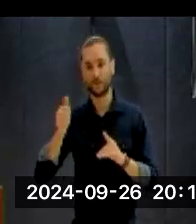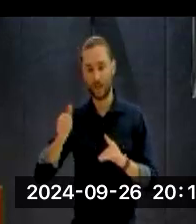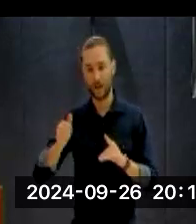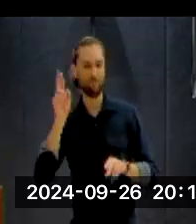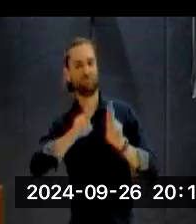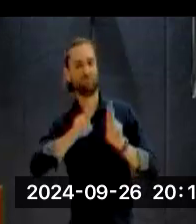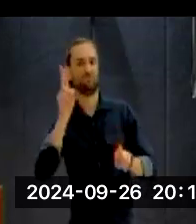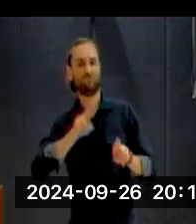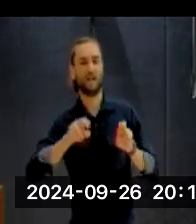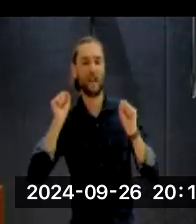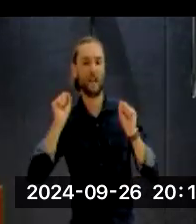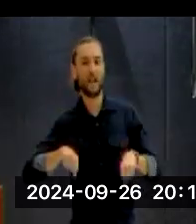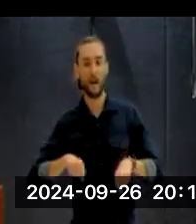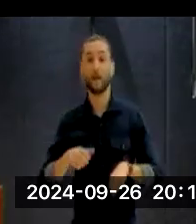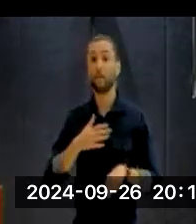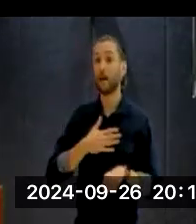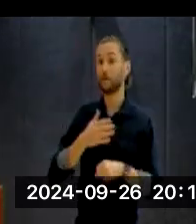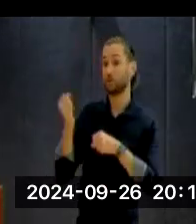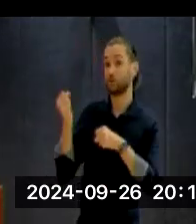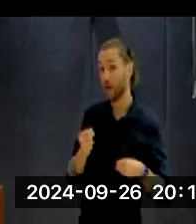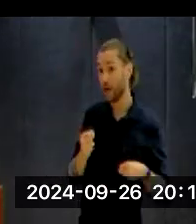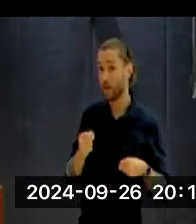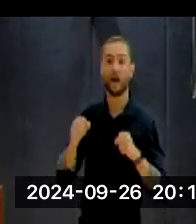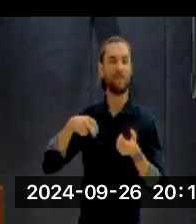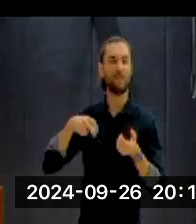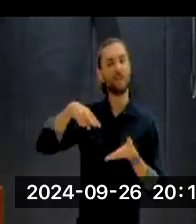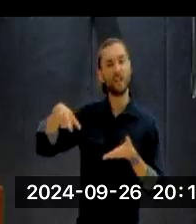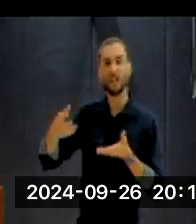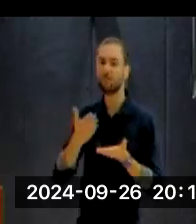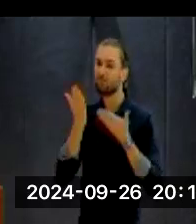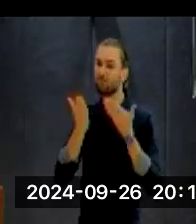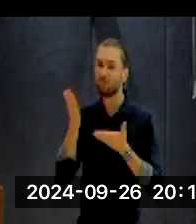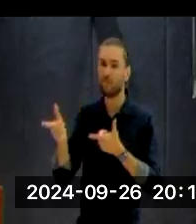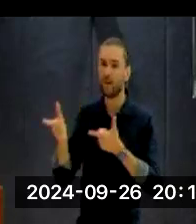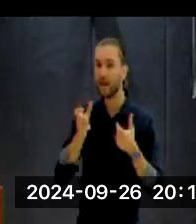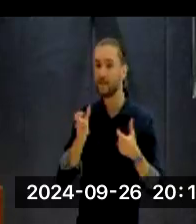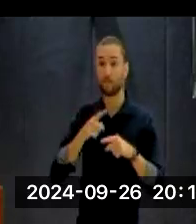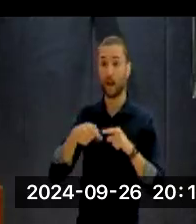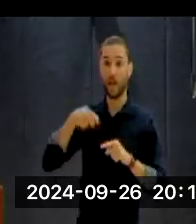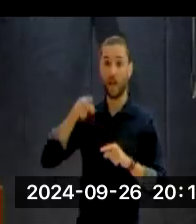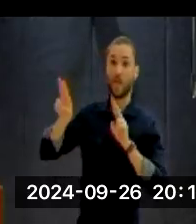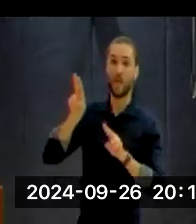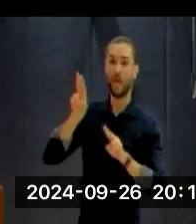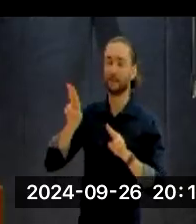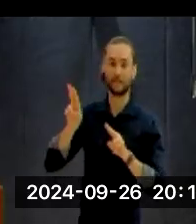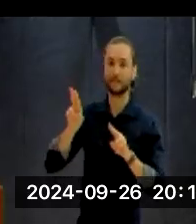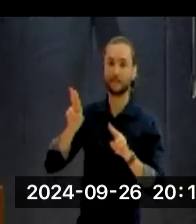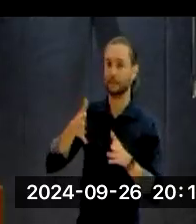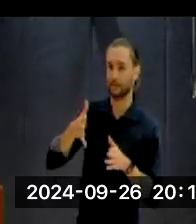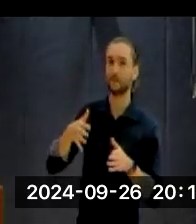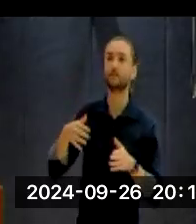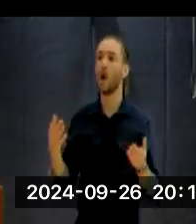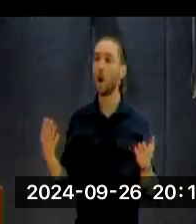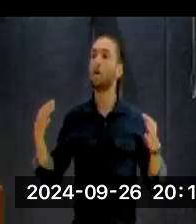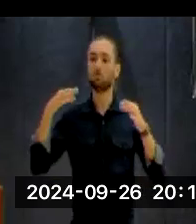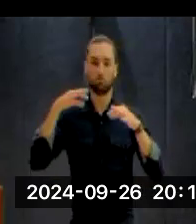whereas I'm a speed reader. I read really fast, but I don't speak up for myself very well. So we found what works for us. But